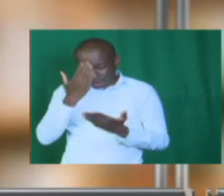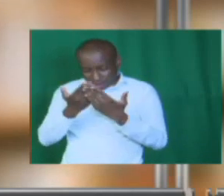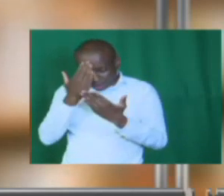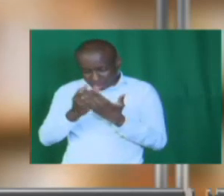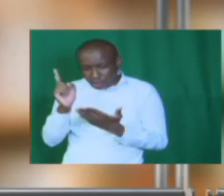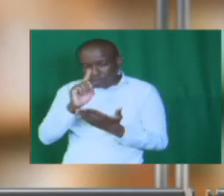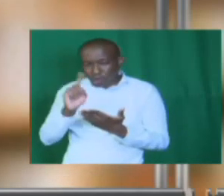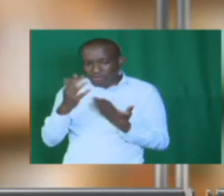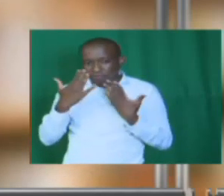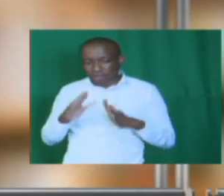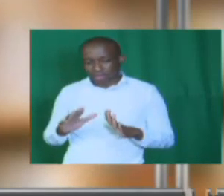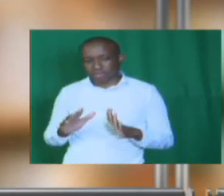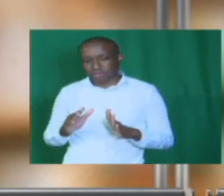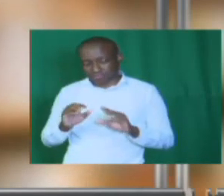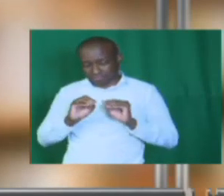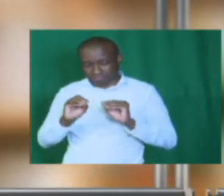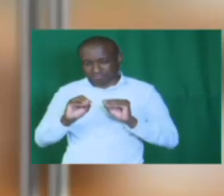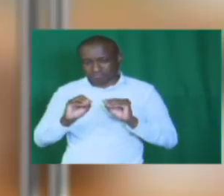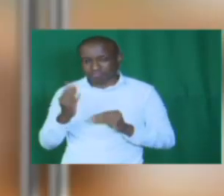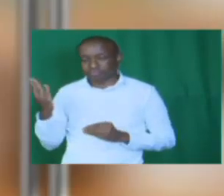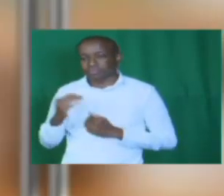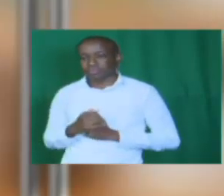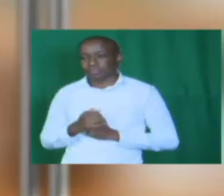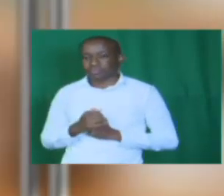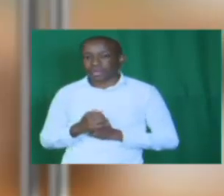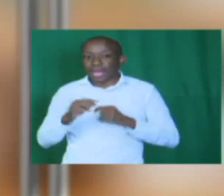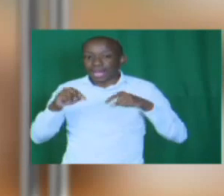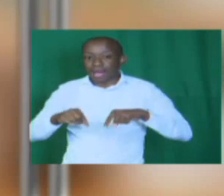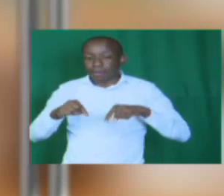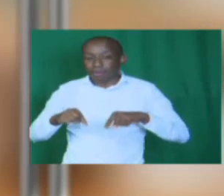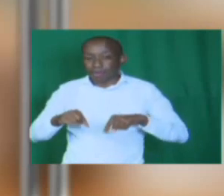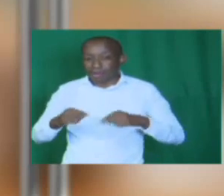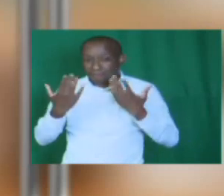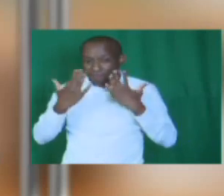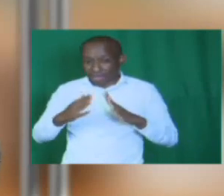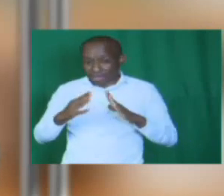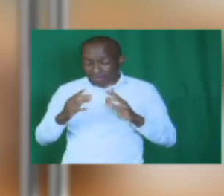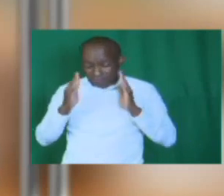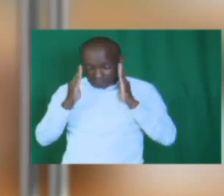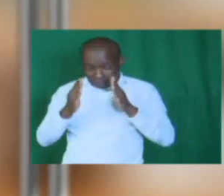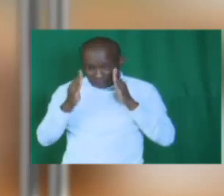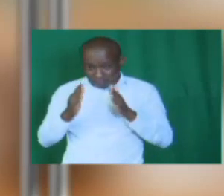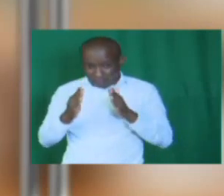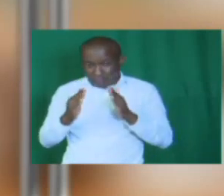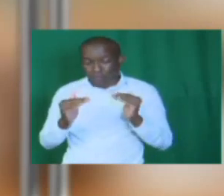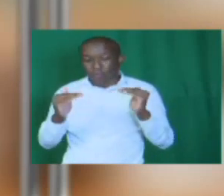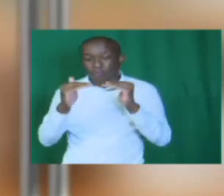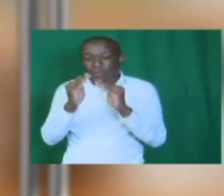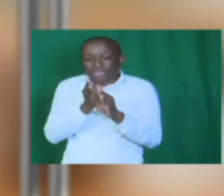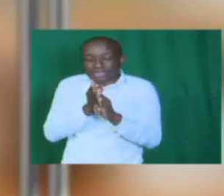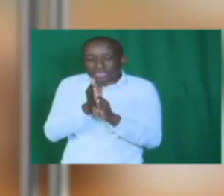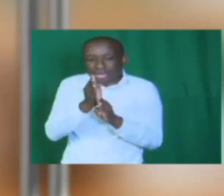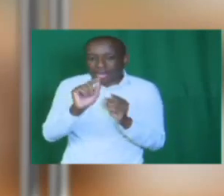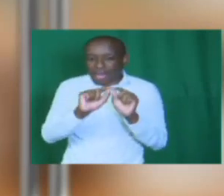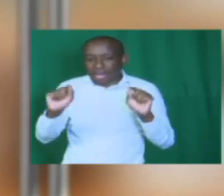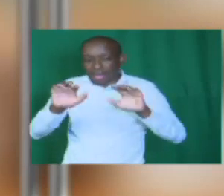learner to have learned by the end of the lesson? Today we are going to be looking at the equation of a straight line.